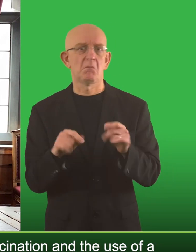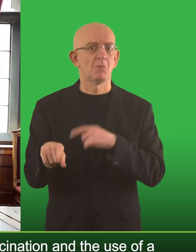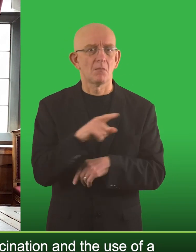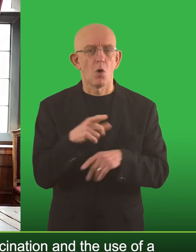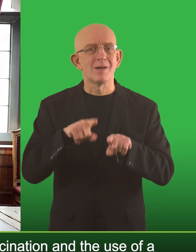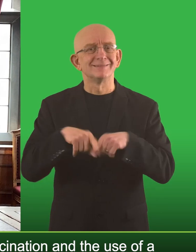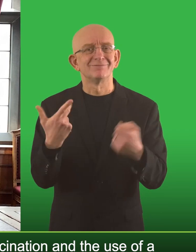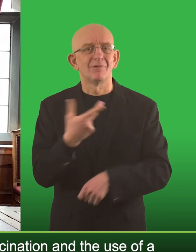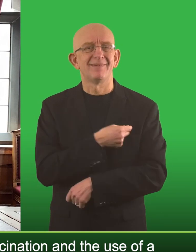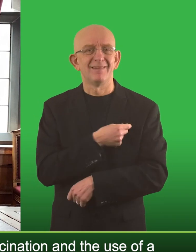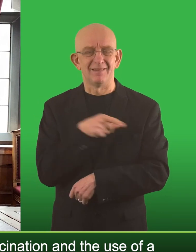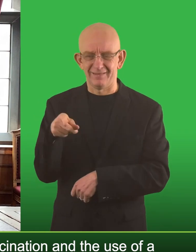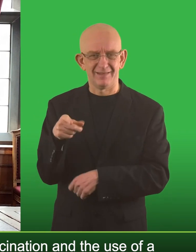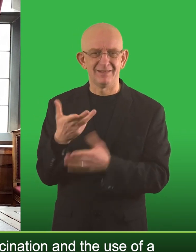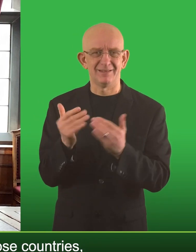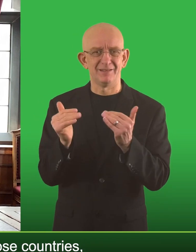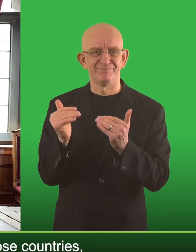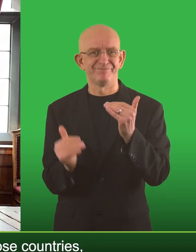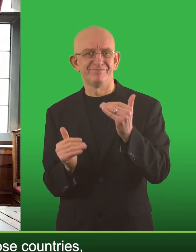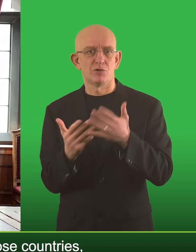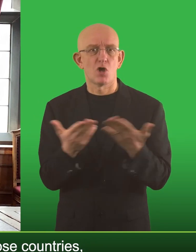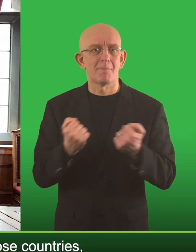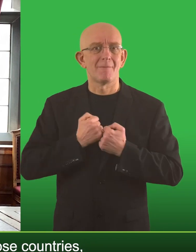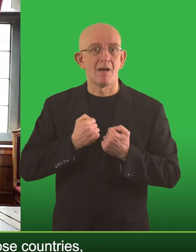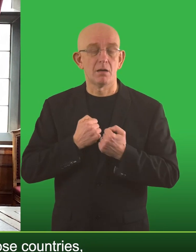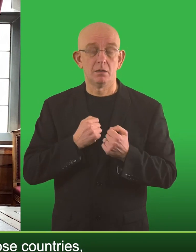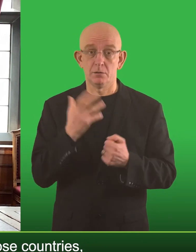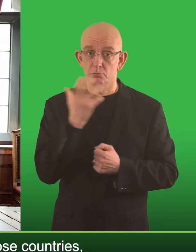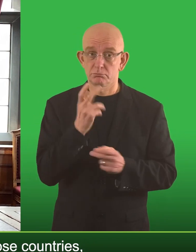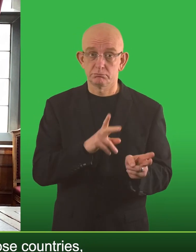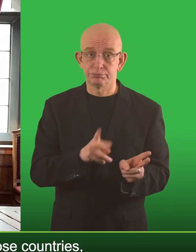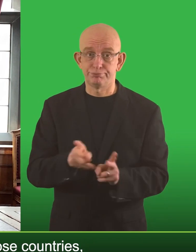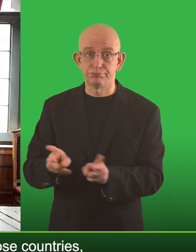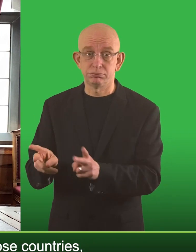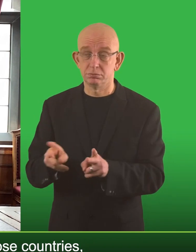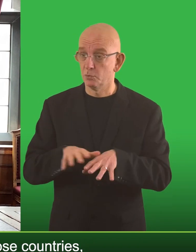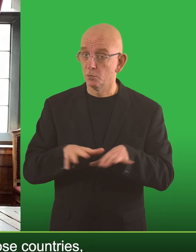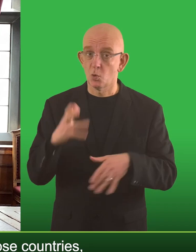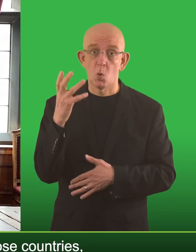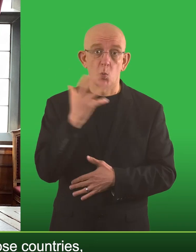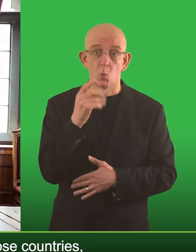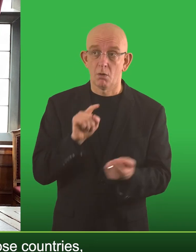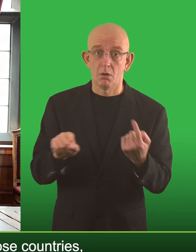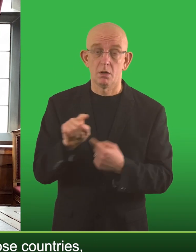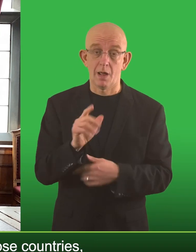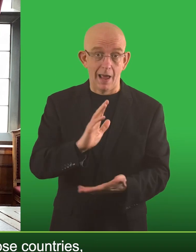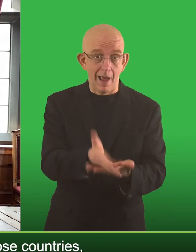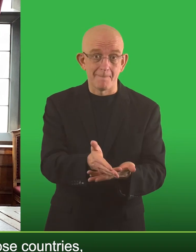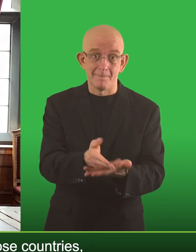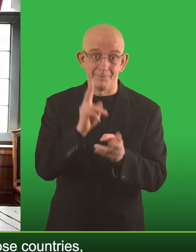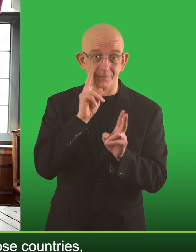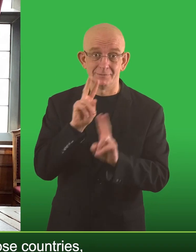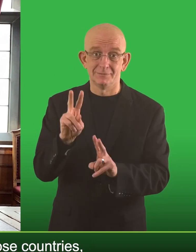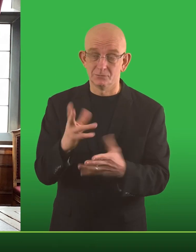different vaccine, a less effective vaccine than we've used in this country. The death rate is huge in those countries. That's a travesty rolling out on a